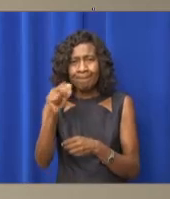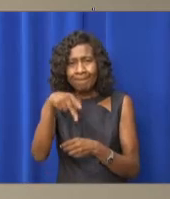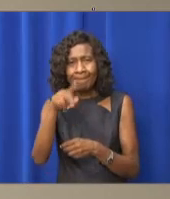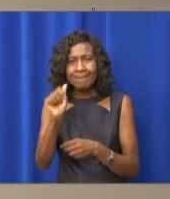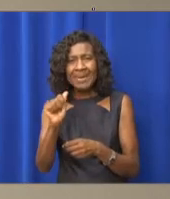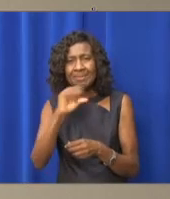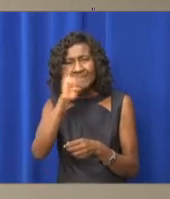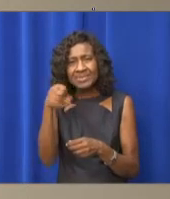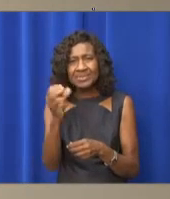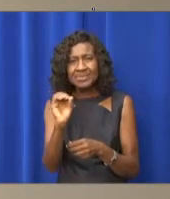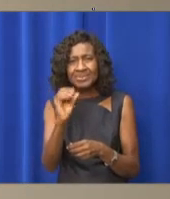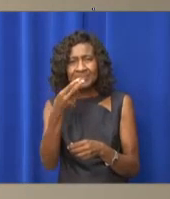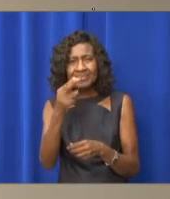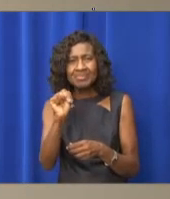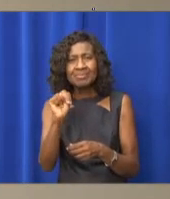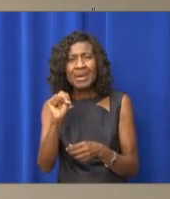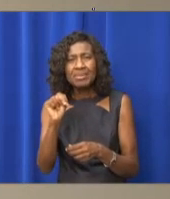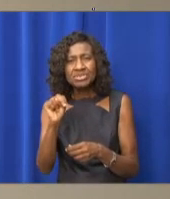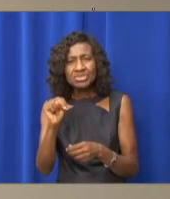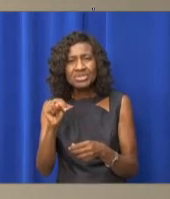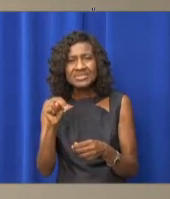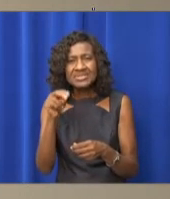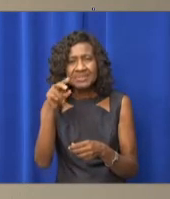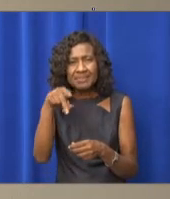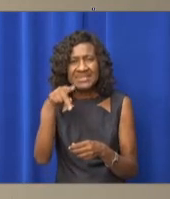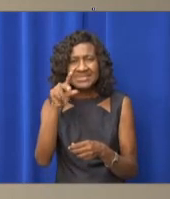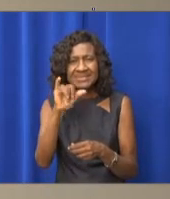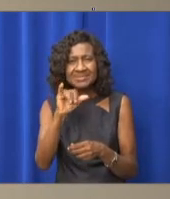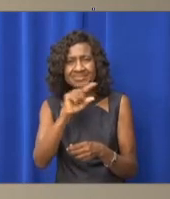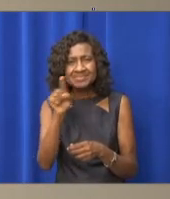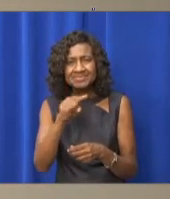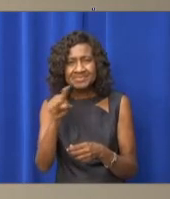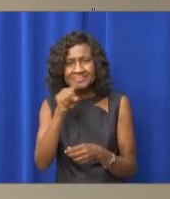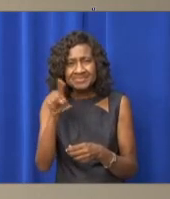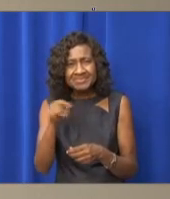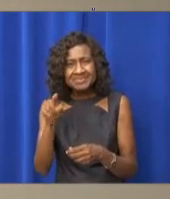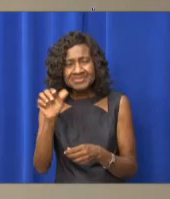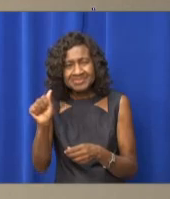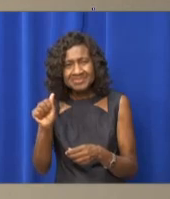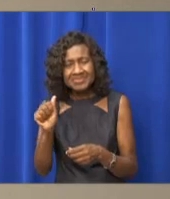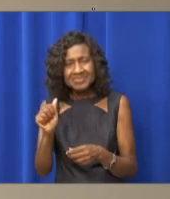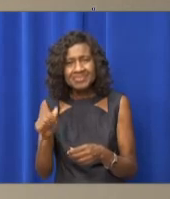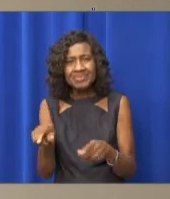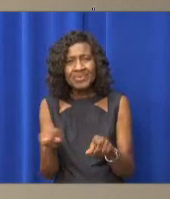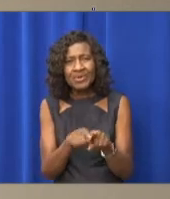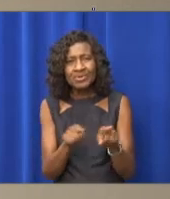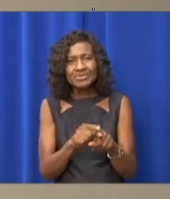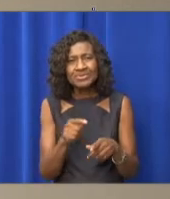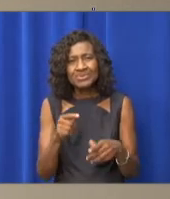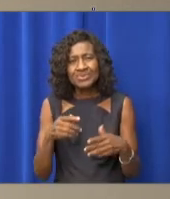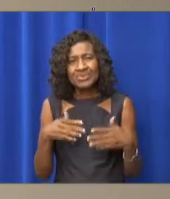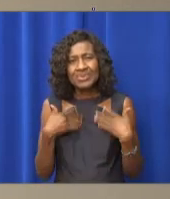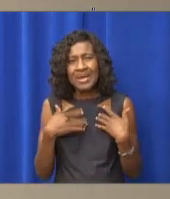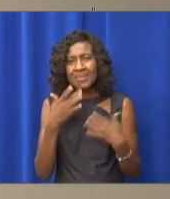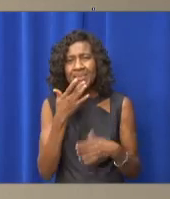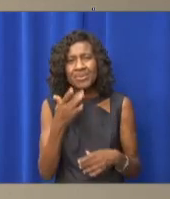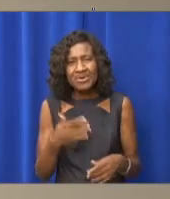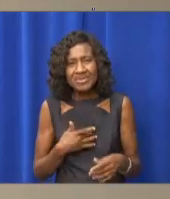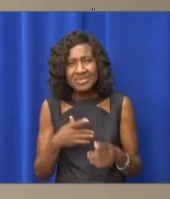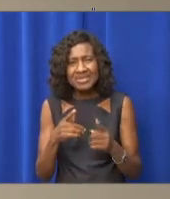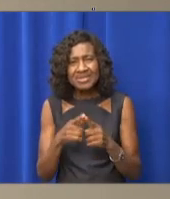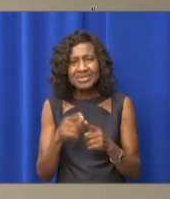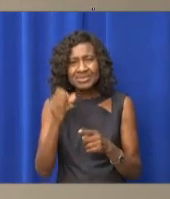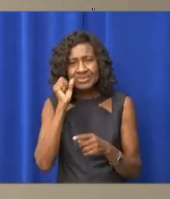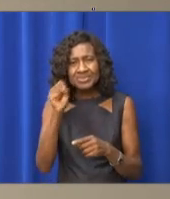meals delivered to the HSA. Thank you so much. Also, happy birthday to Miss Eloise Seymour. May God give you strength to